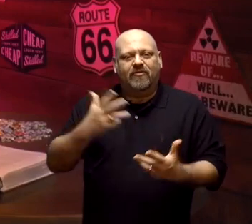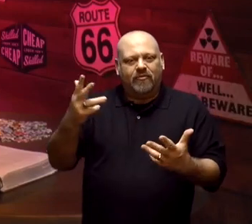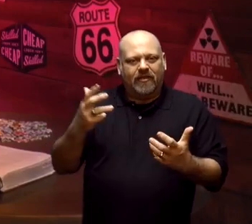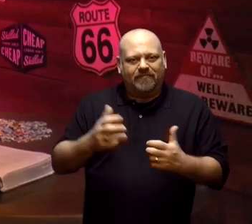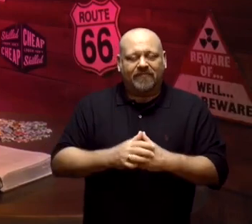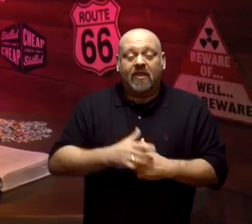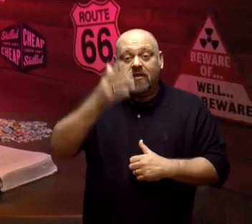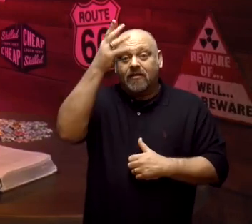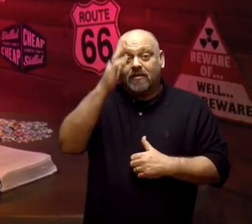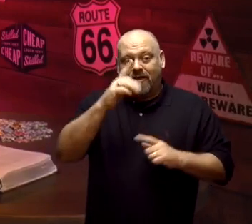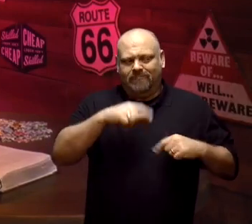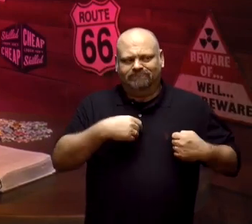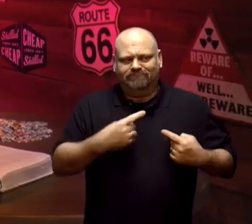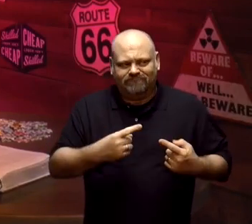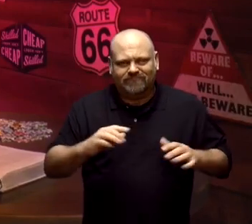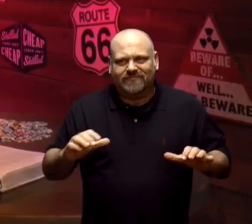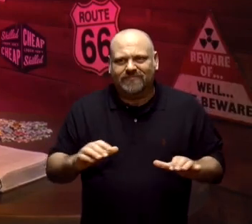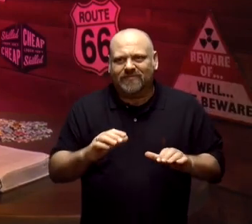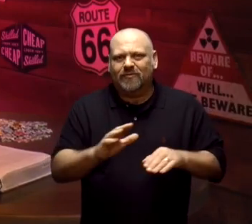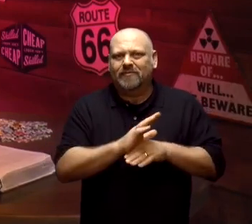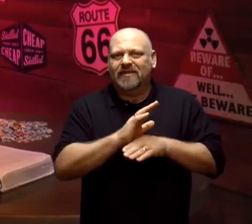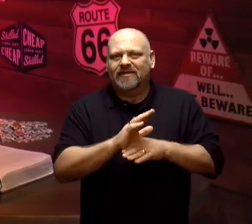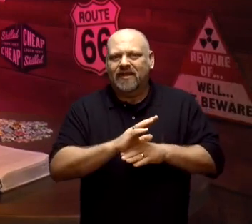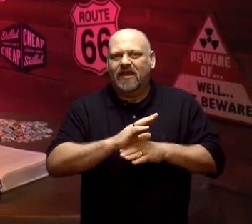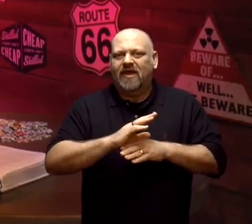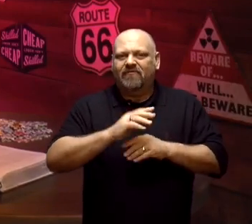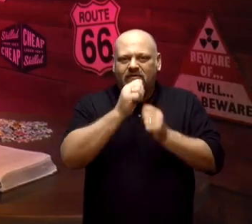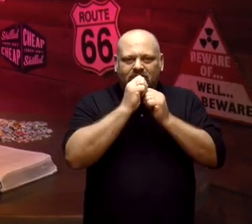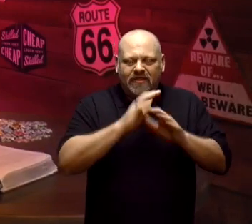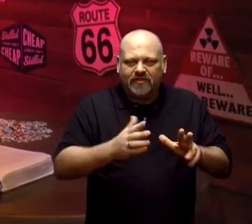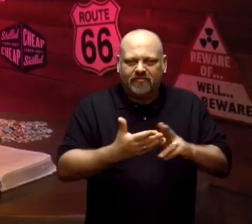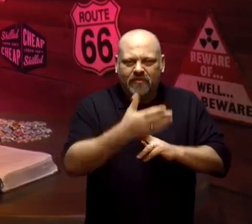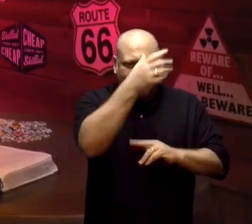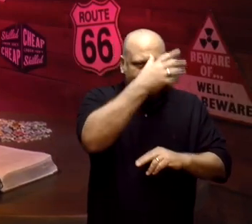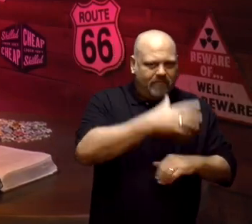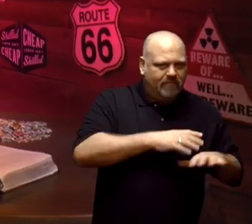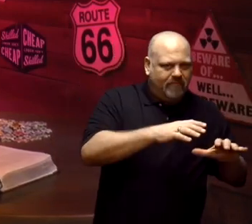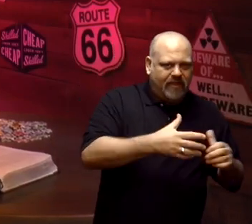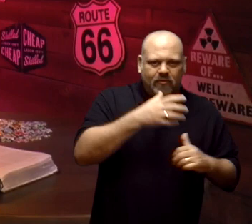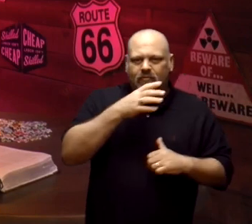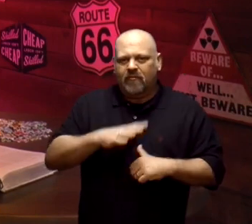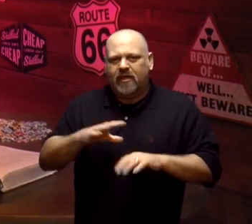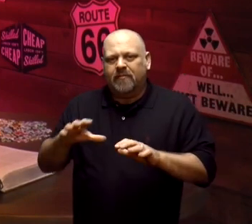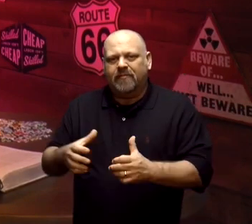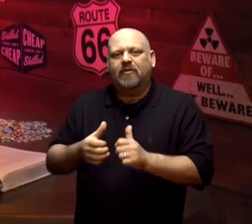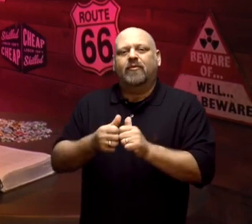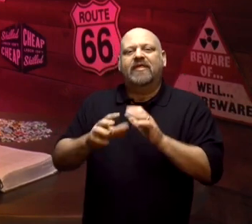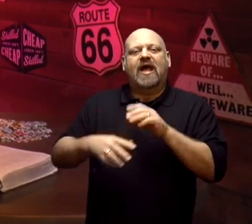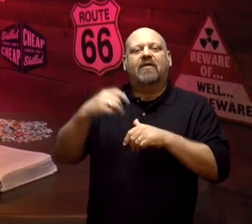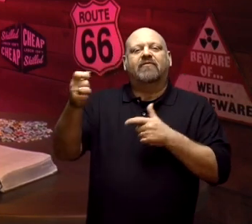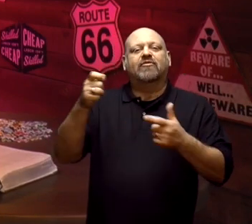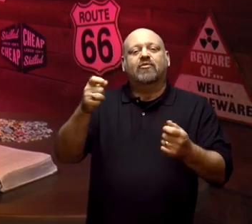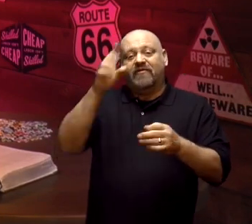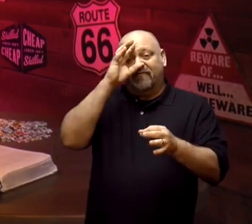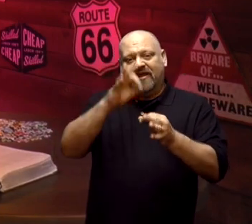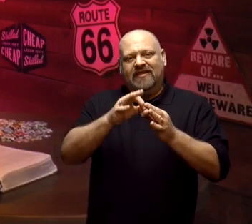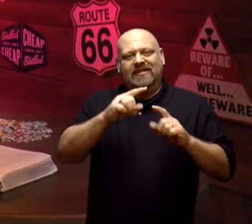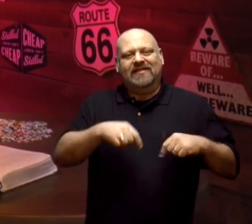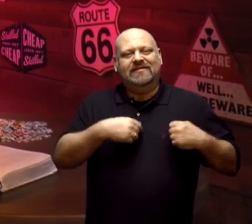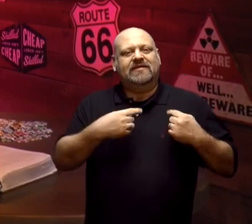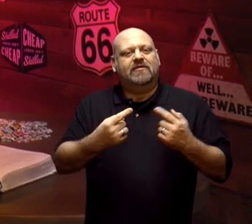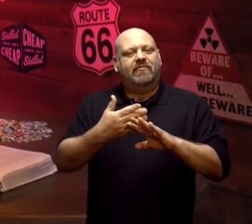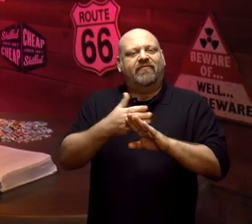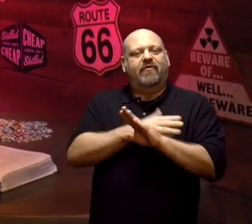been about the business of extending blessings through men and women with out-of-control faith since before the creation of the